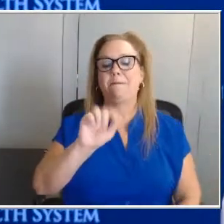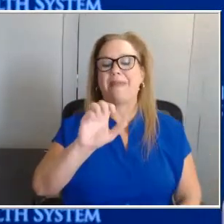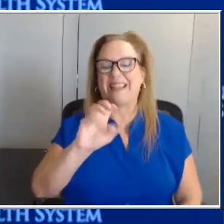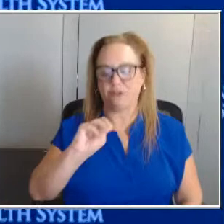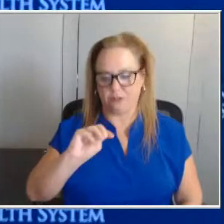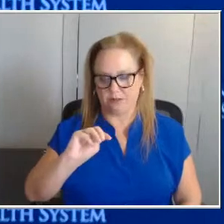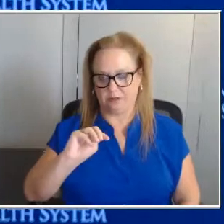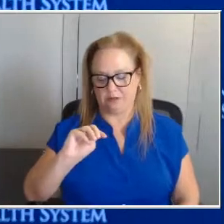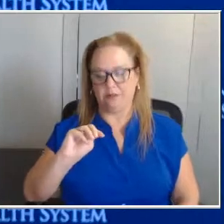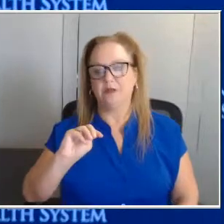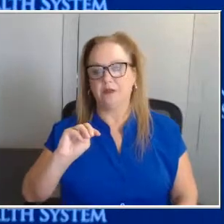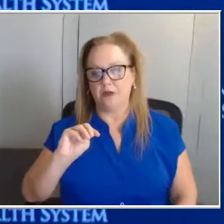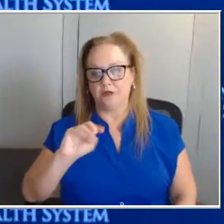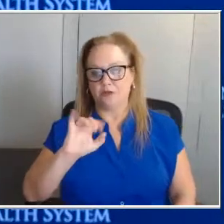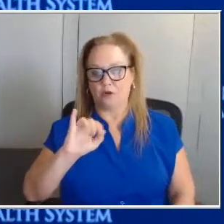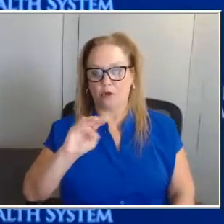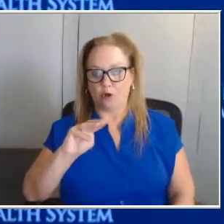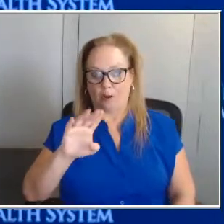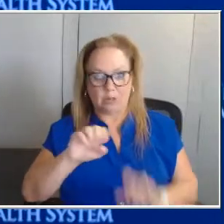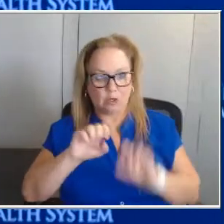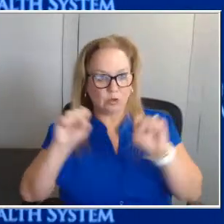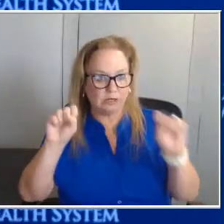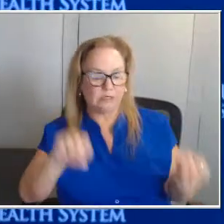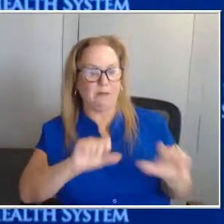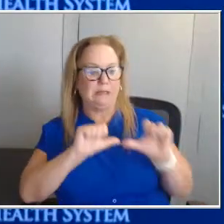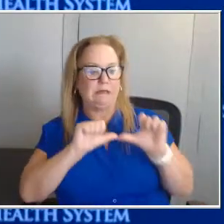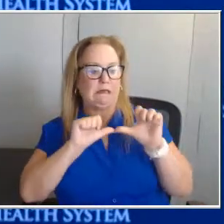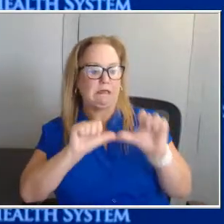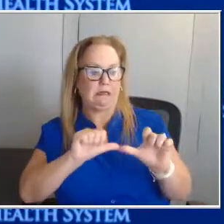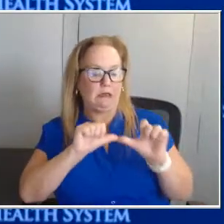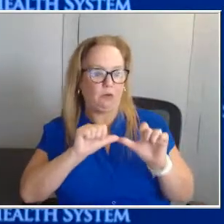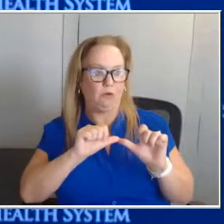So your immune system, for one reason or another, is continuing to release